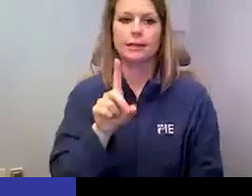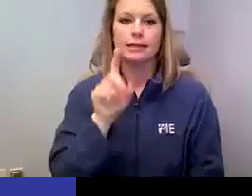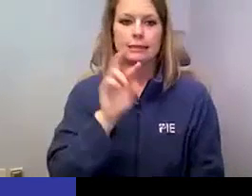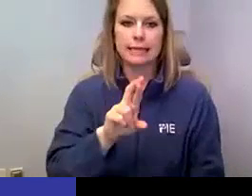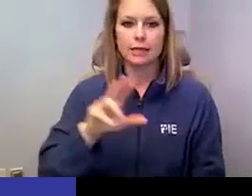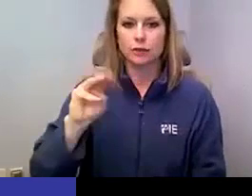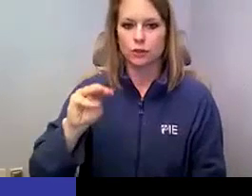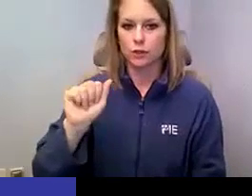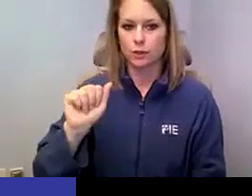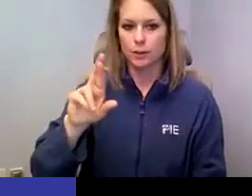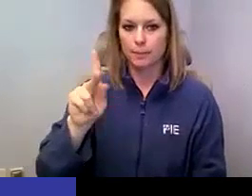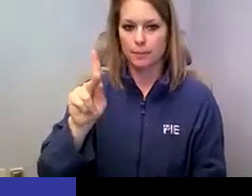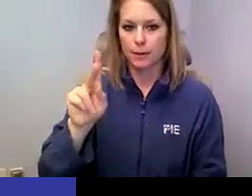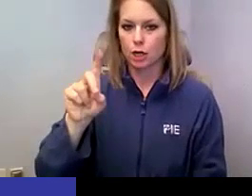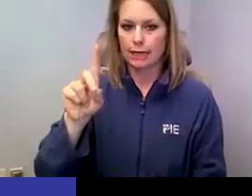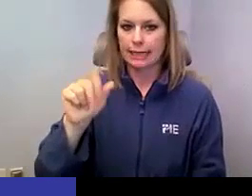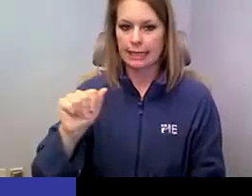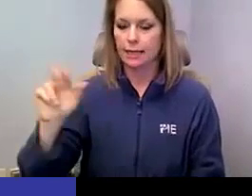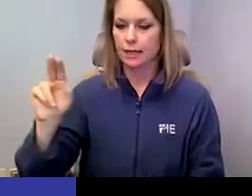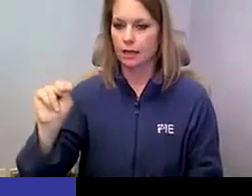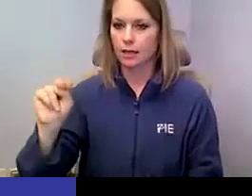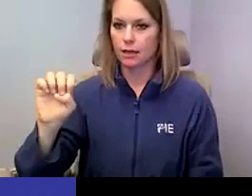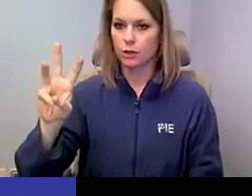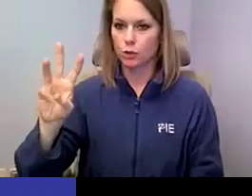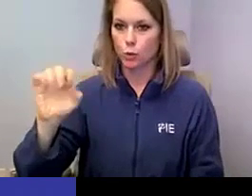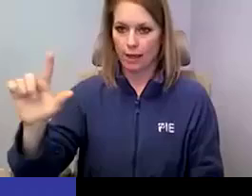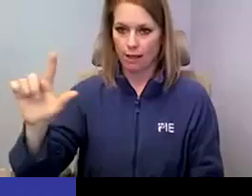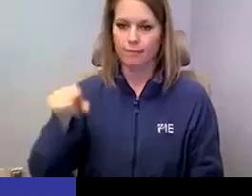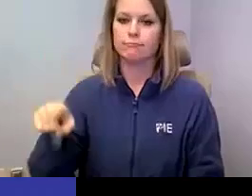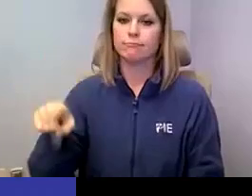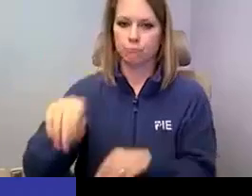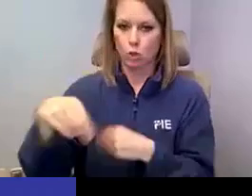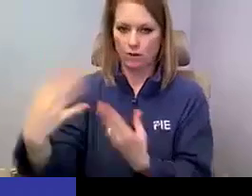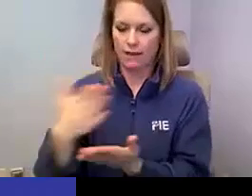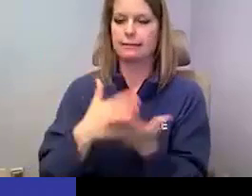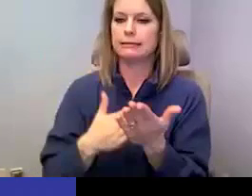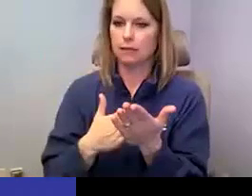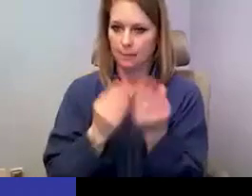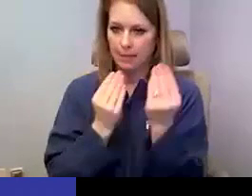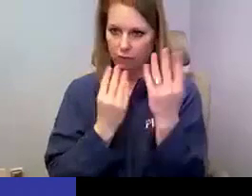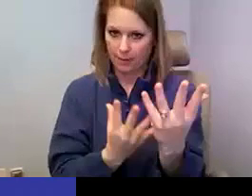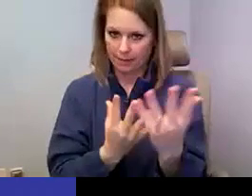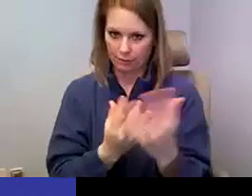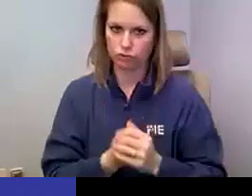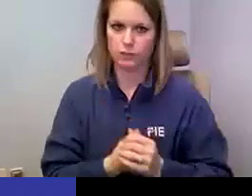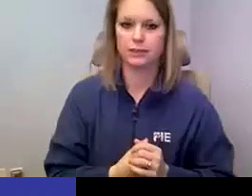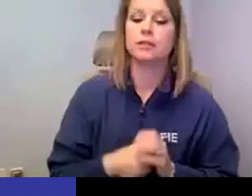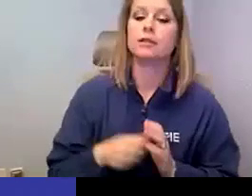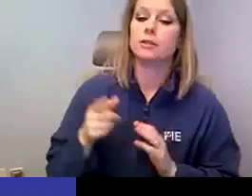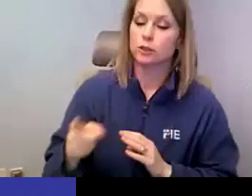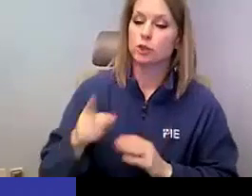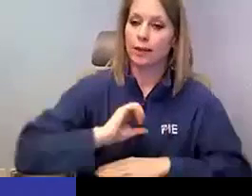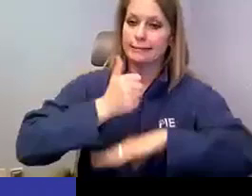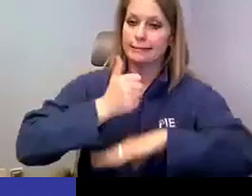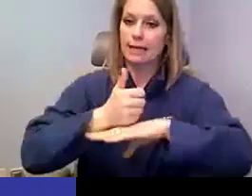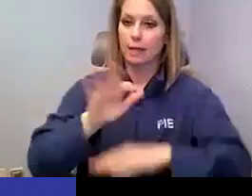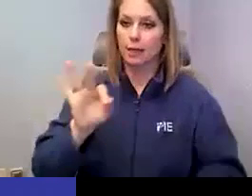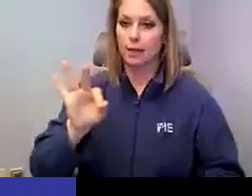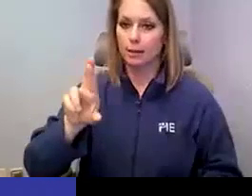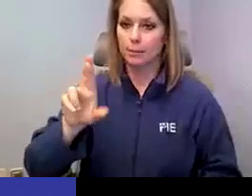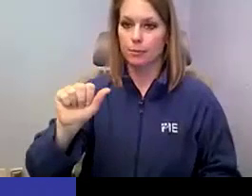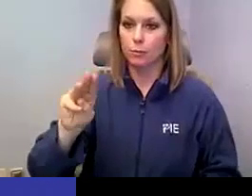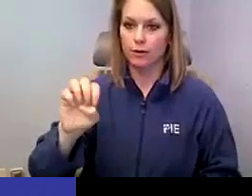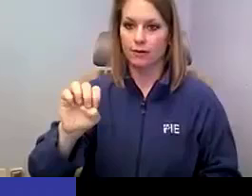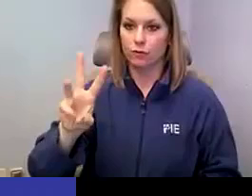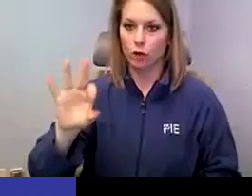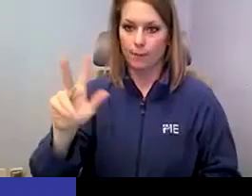information. The Wisconsin DPl developed a comprehensive special education evaluation framework, and a key component of that